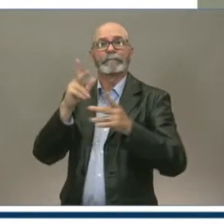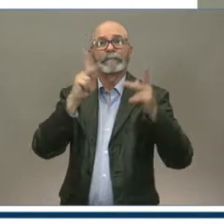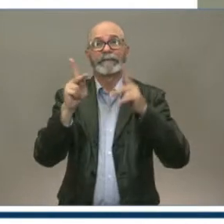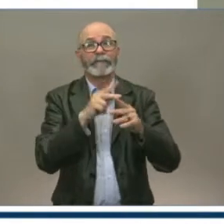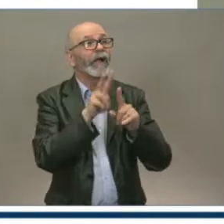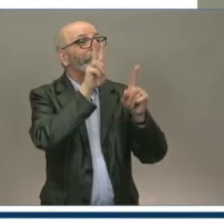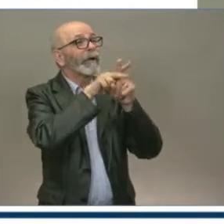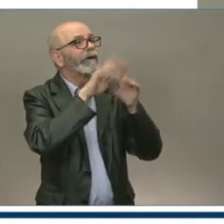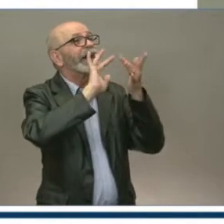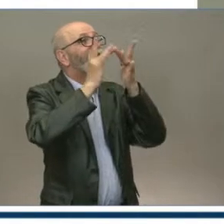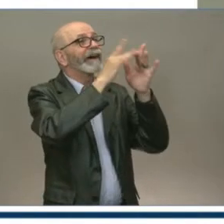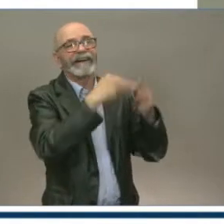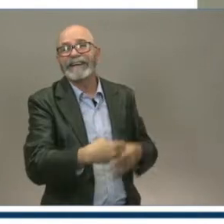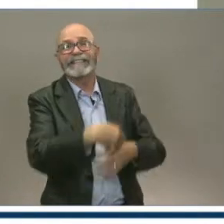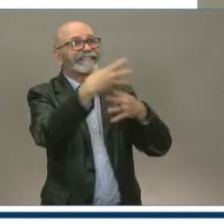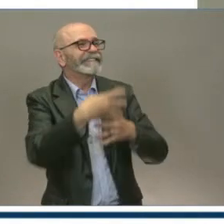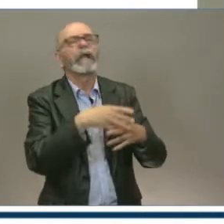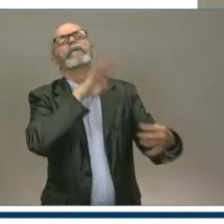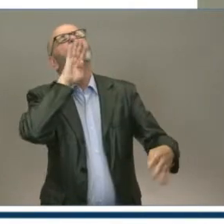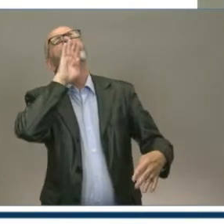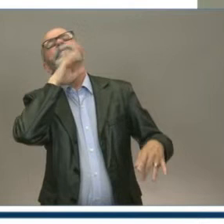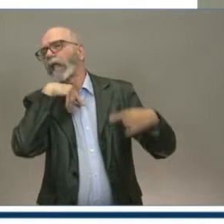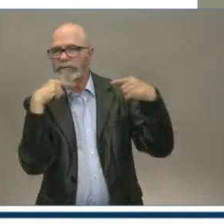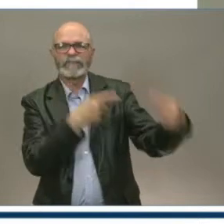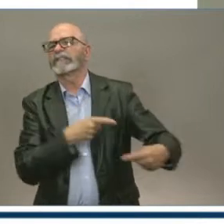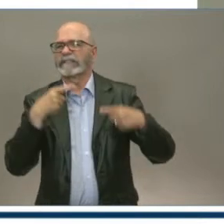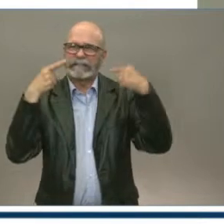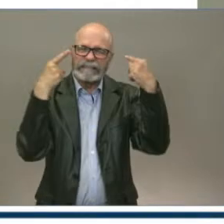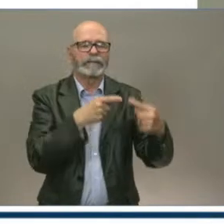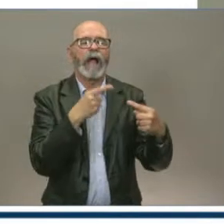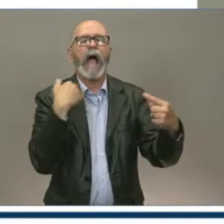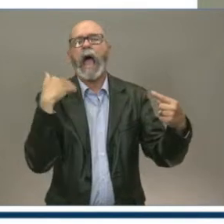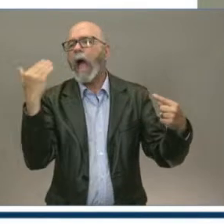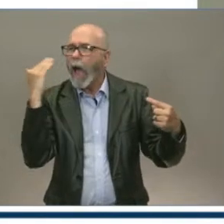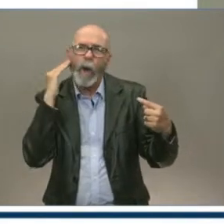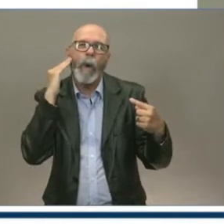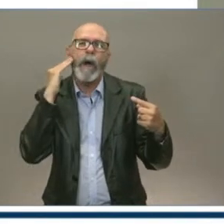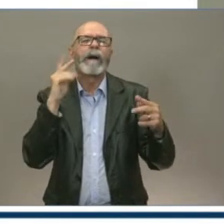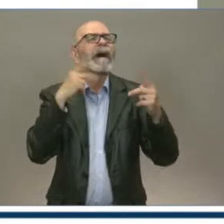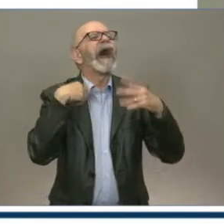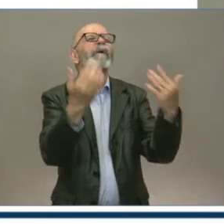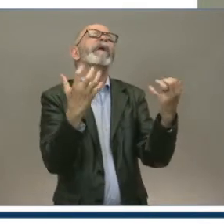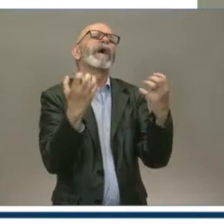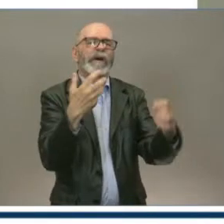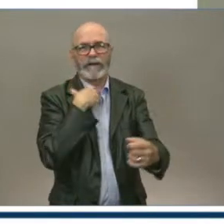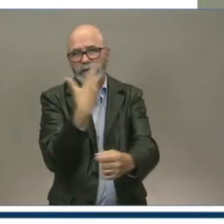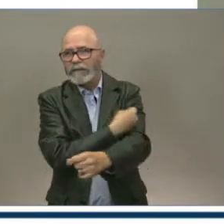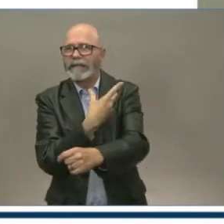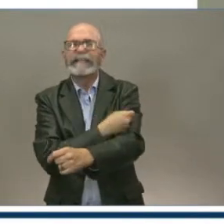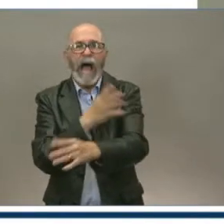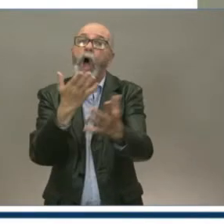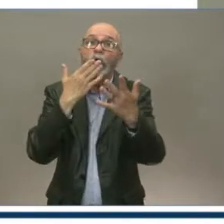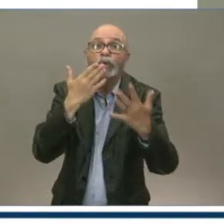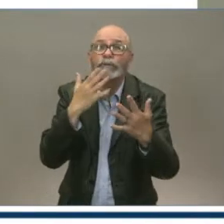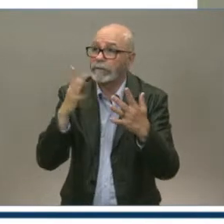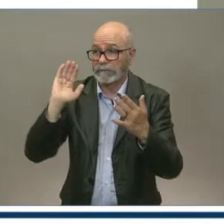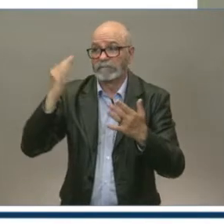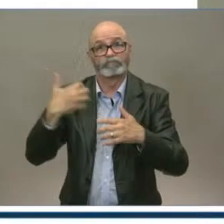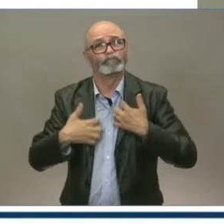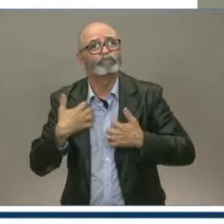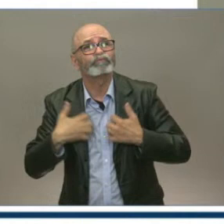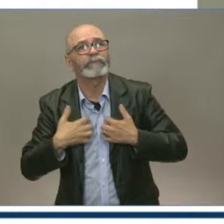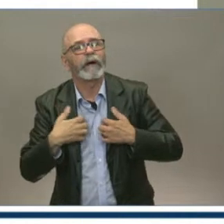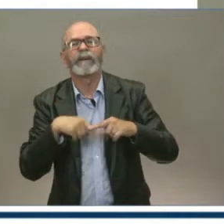line. Everybody wants to get vaccinated, and that's a very good thing. The reality is, however, that we still have limited